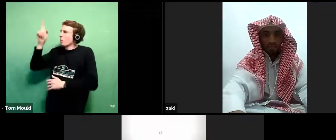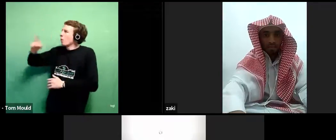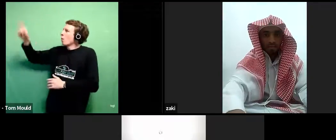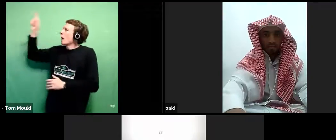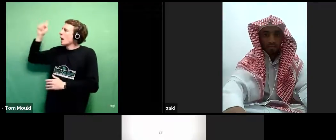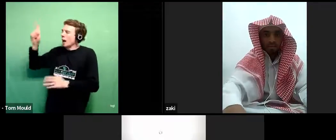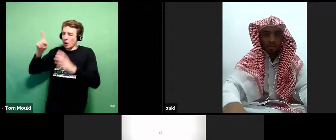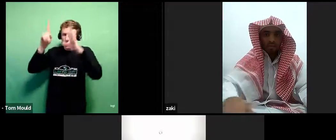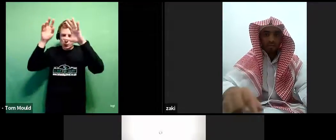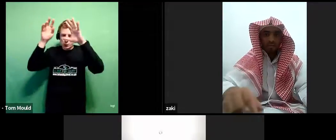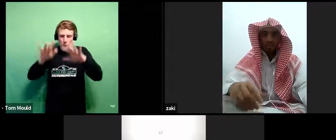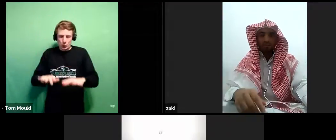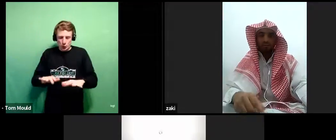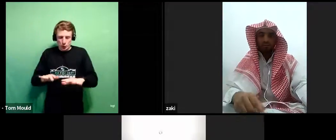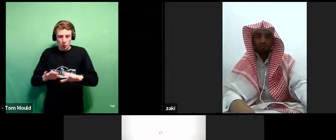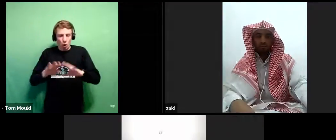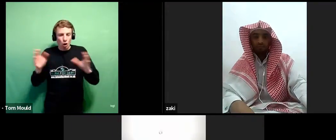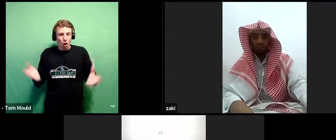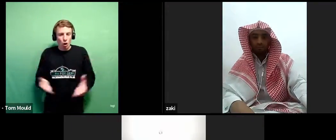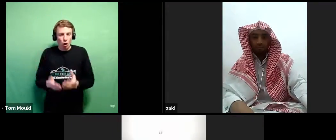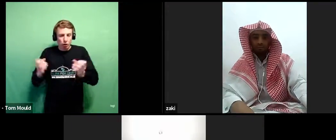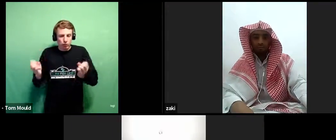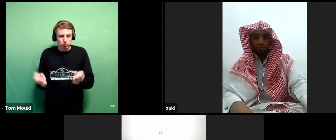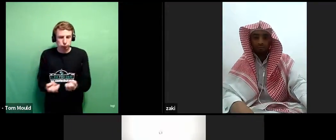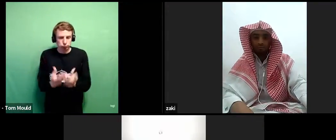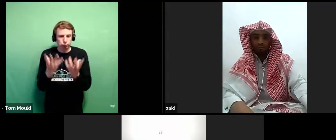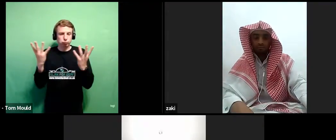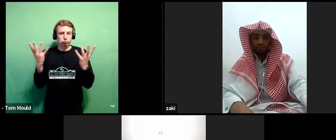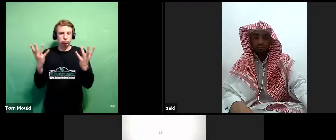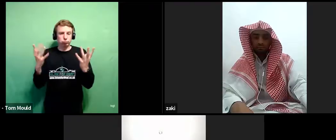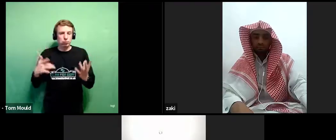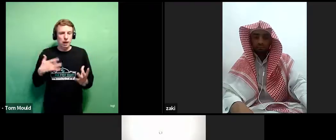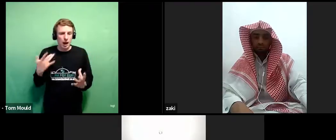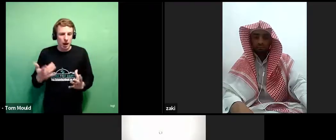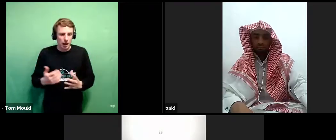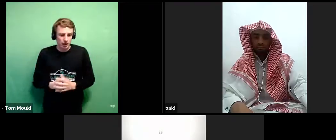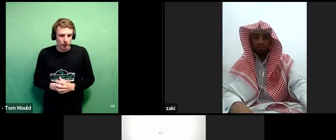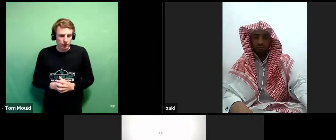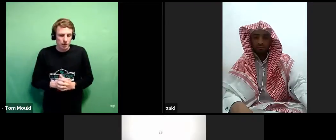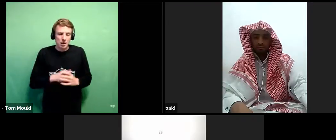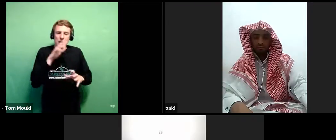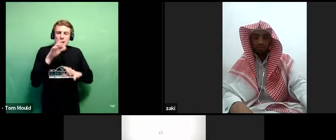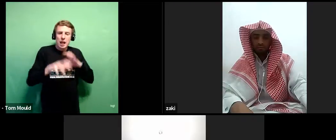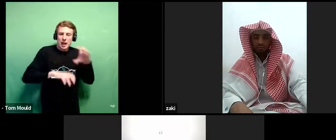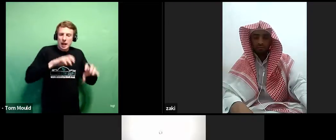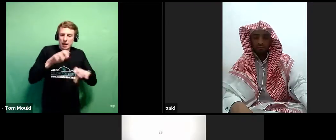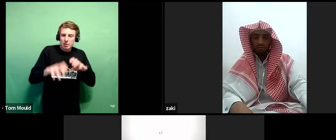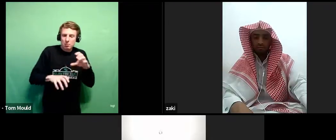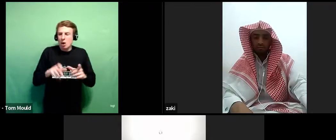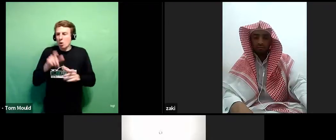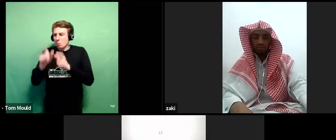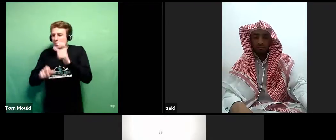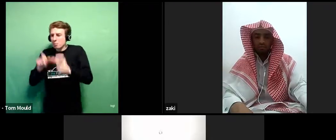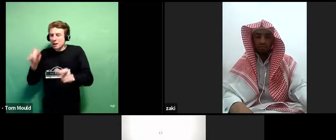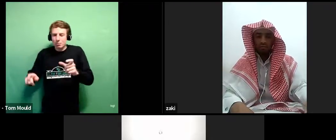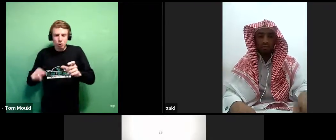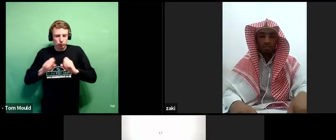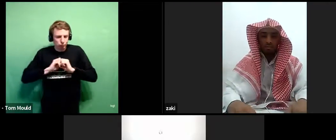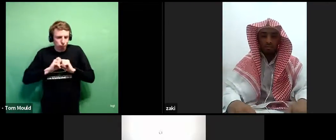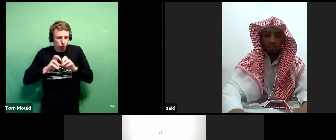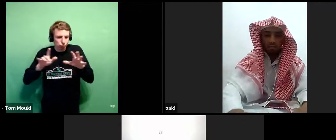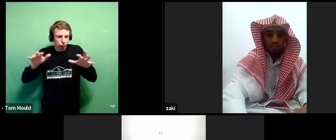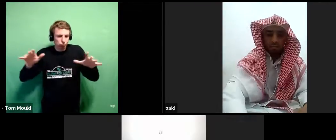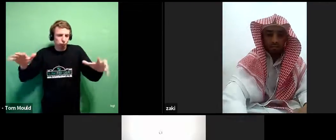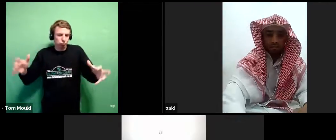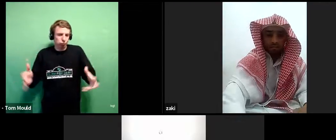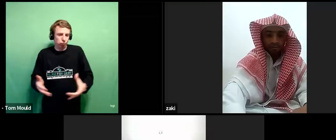therewith after its death, and the moving living creatures of all kinds that he has scattered therein, and in the veering of winds